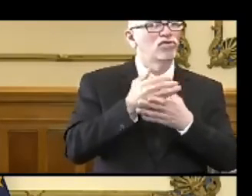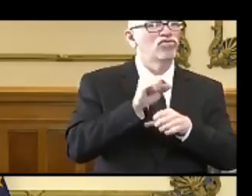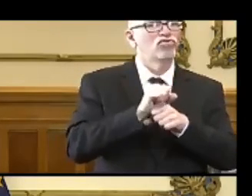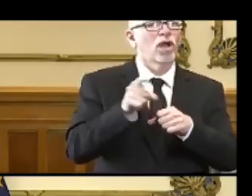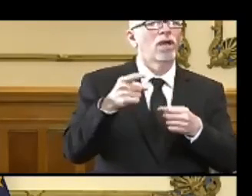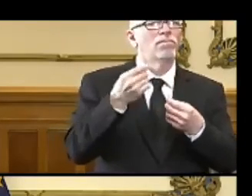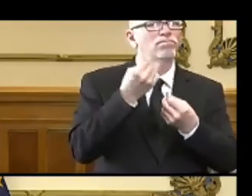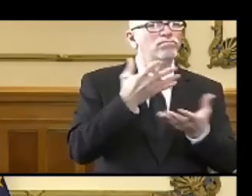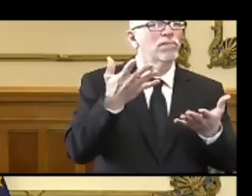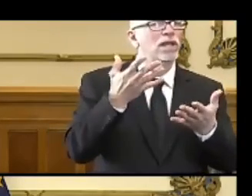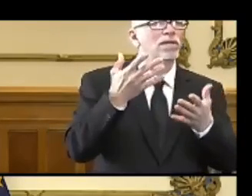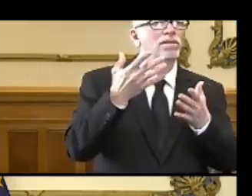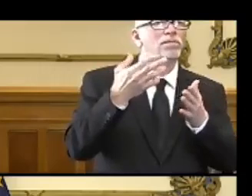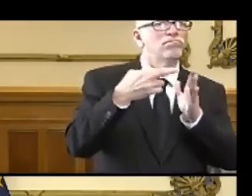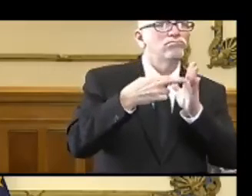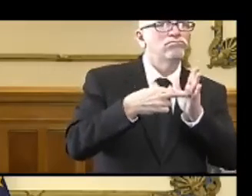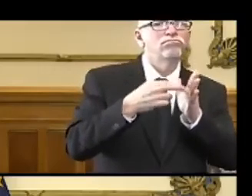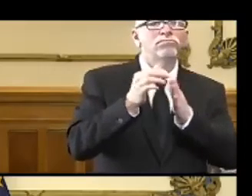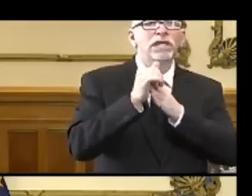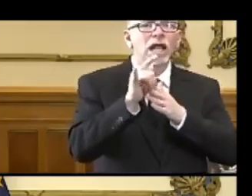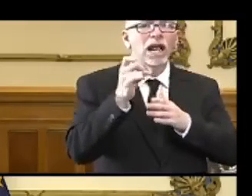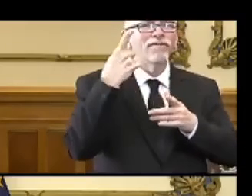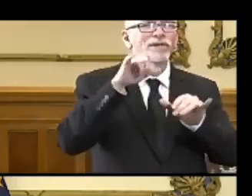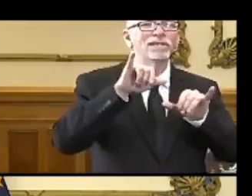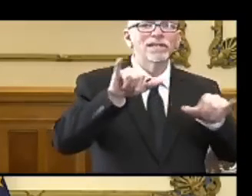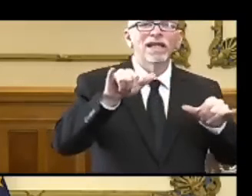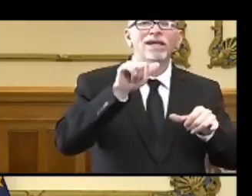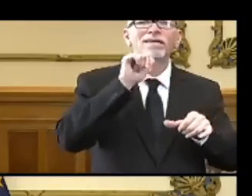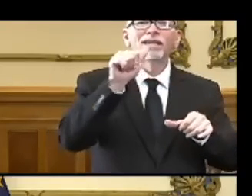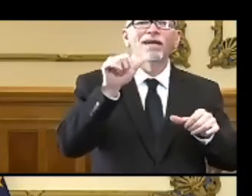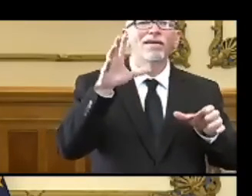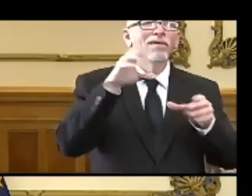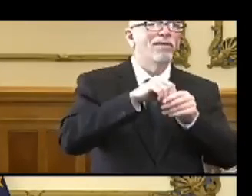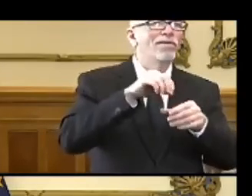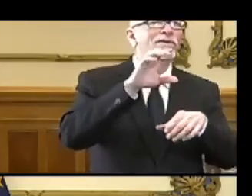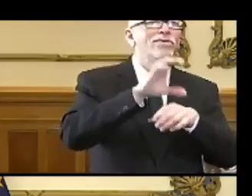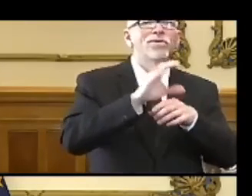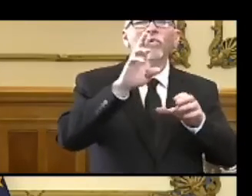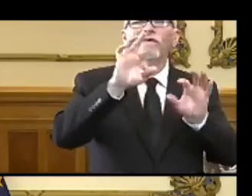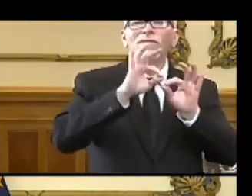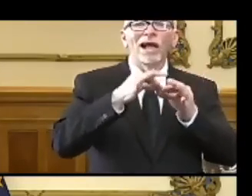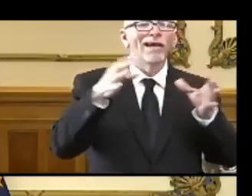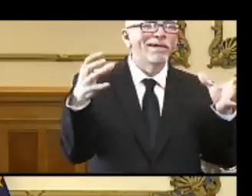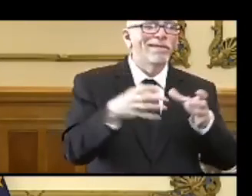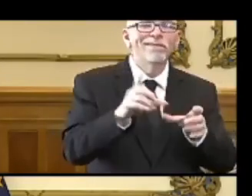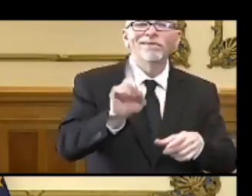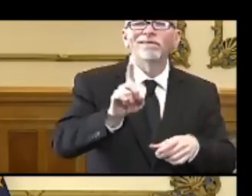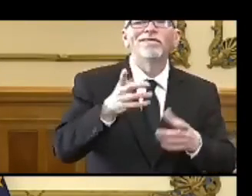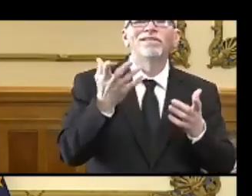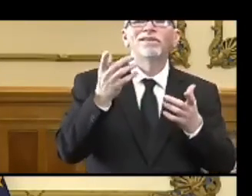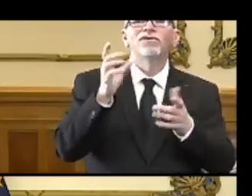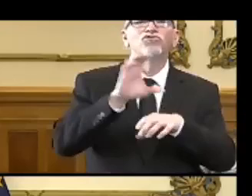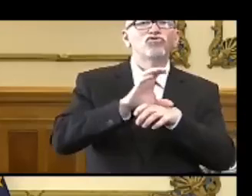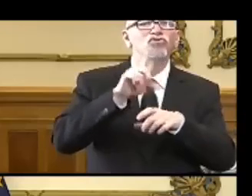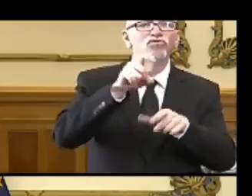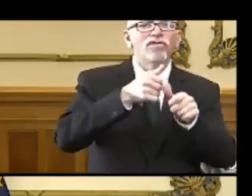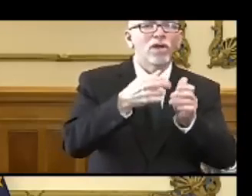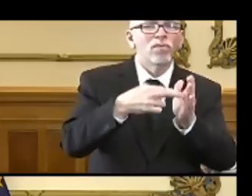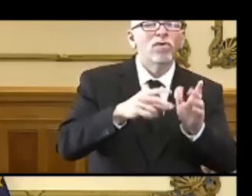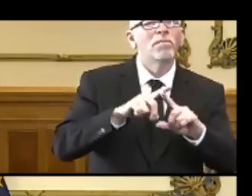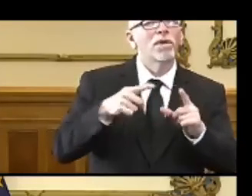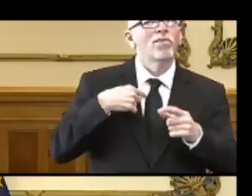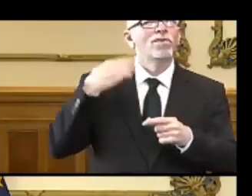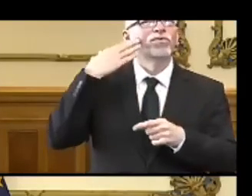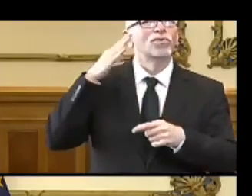providing guidelines for people, staying away from extended family members, what churches need to be doing. But as we